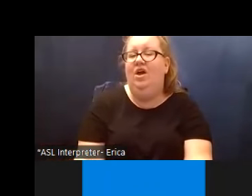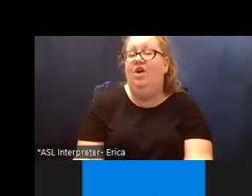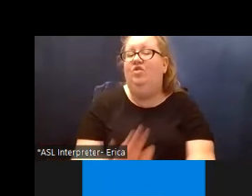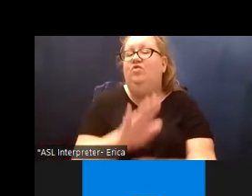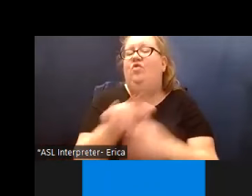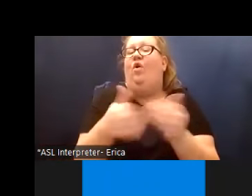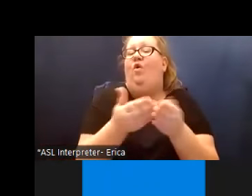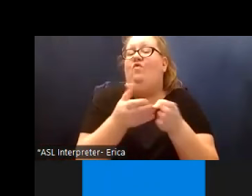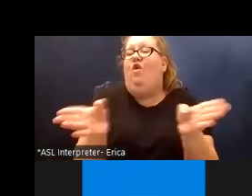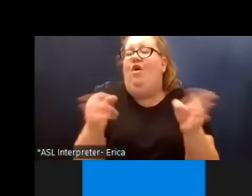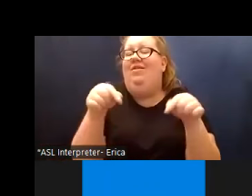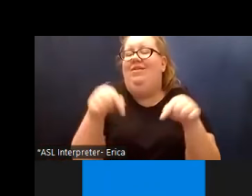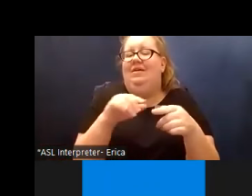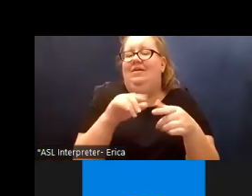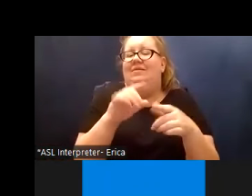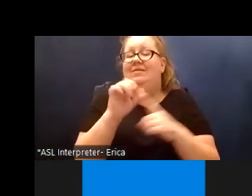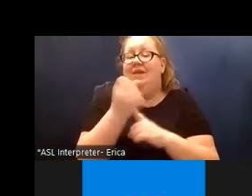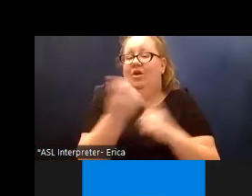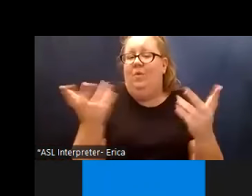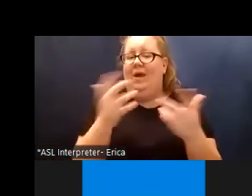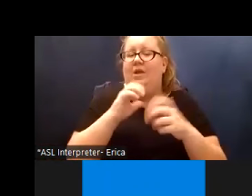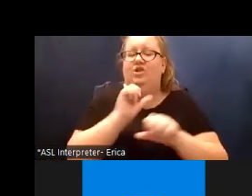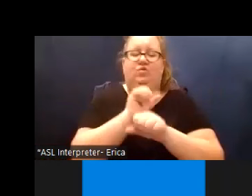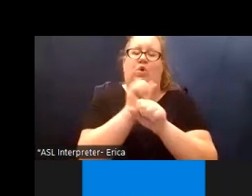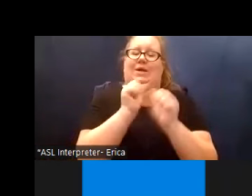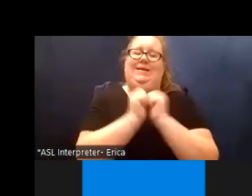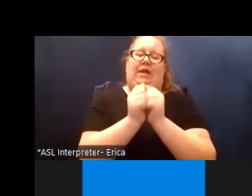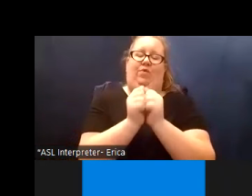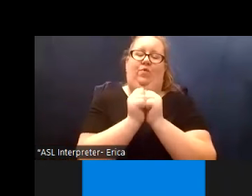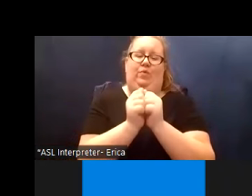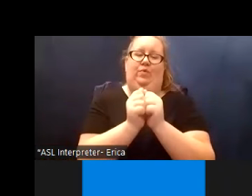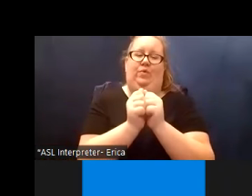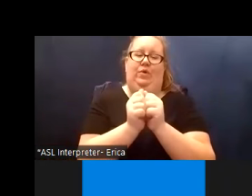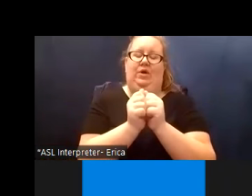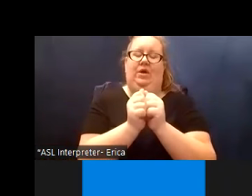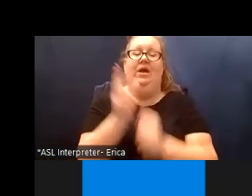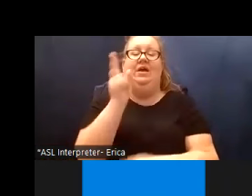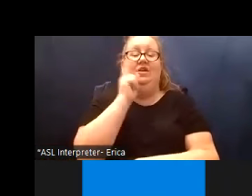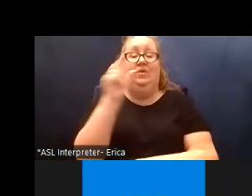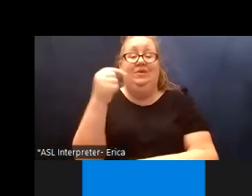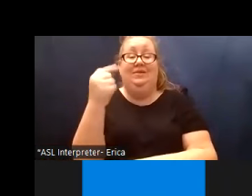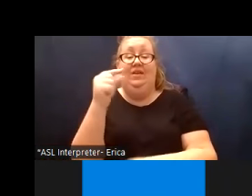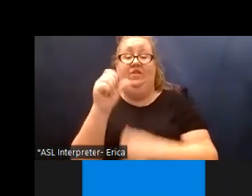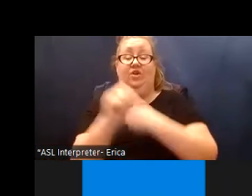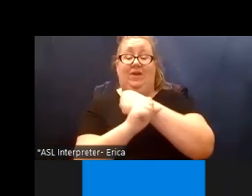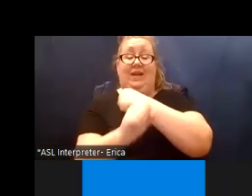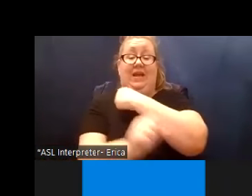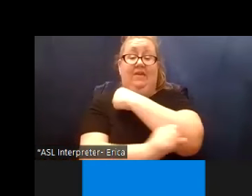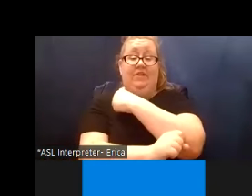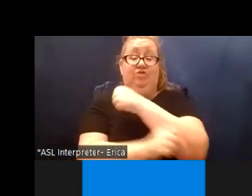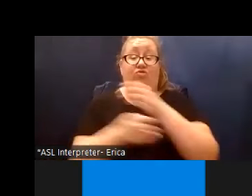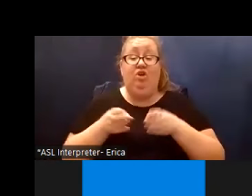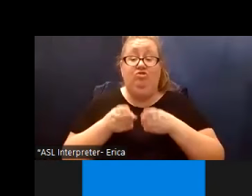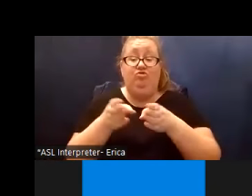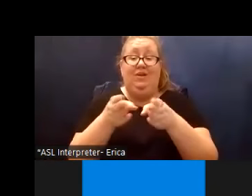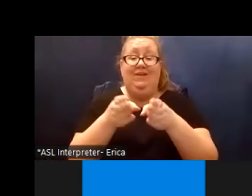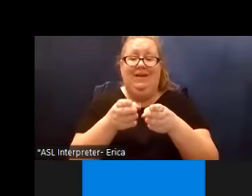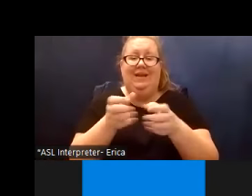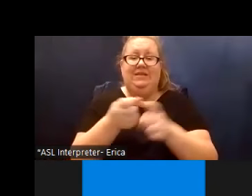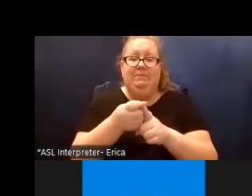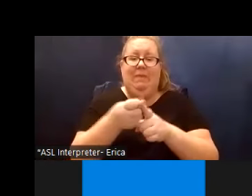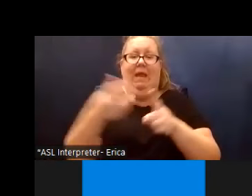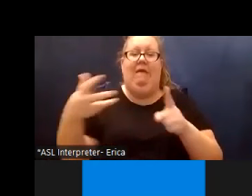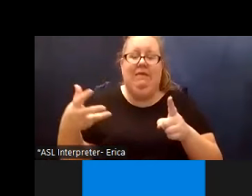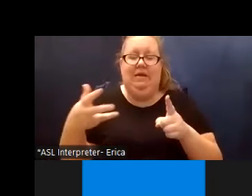together. So we also see that the green infrastructure streets get expanded throughout the